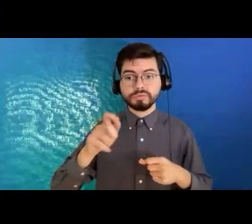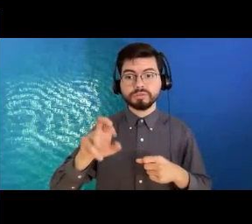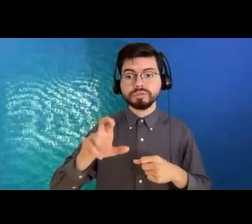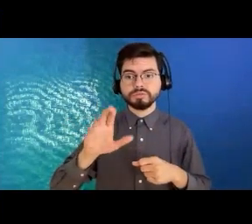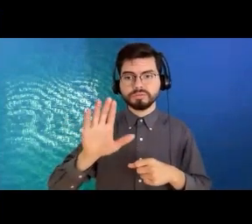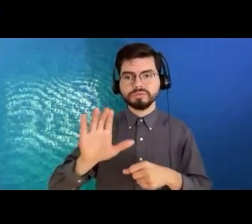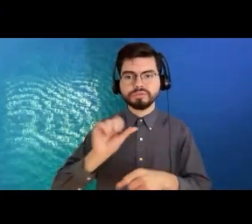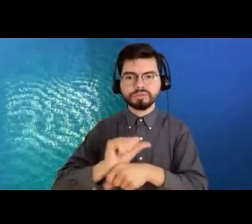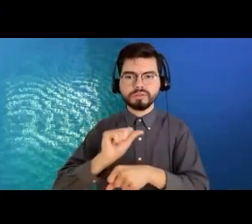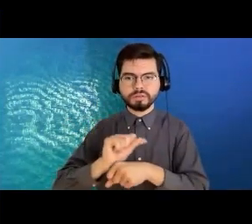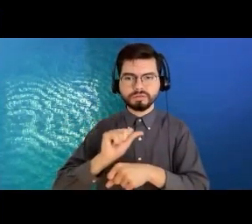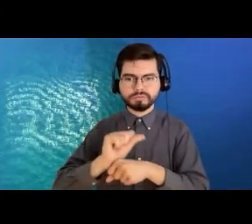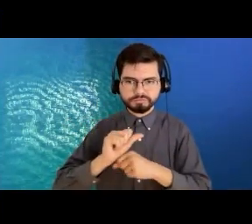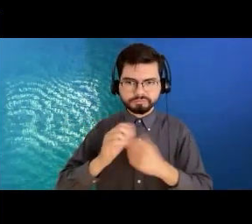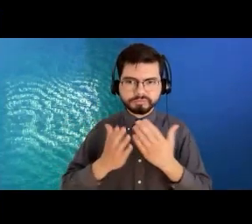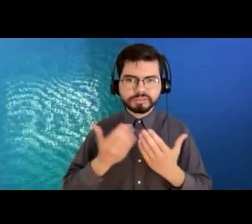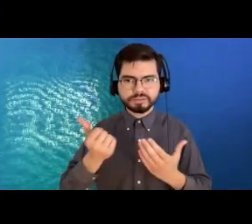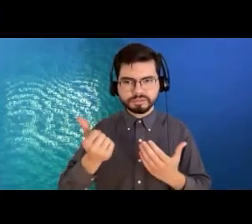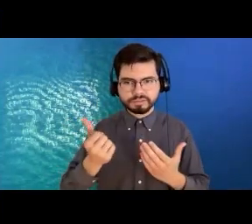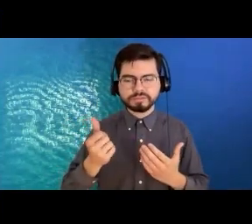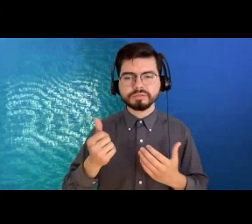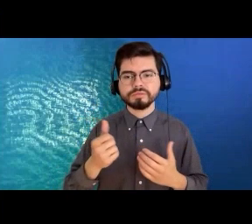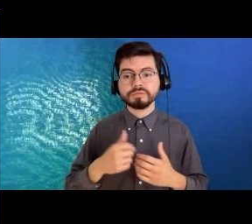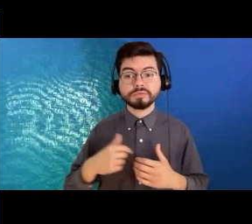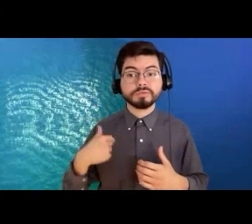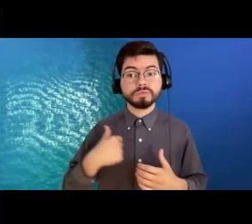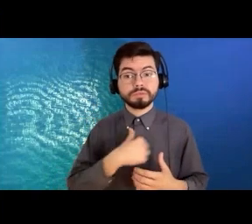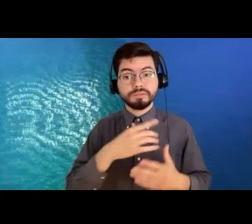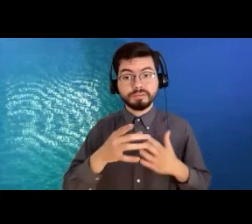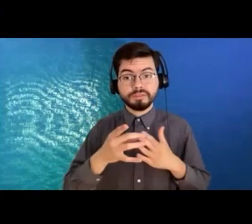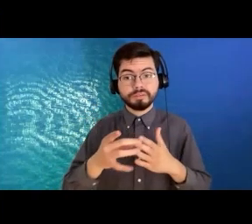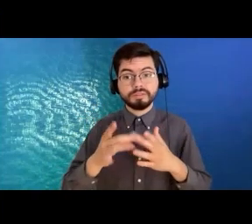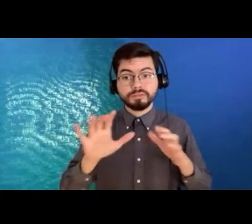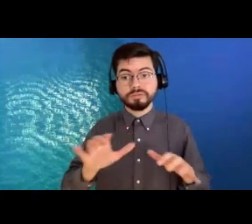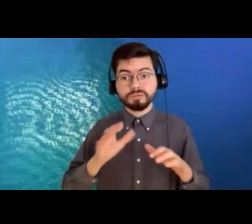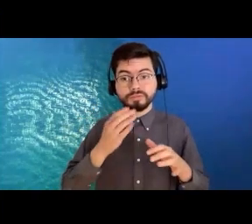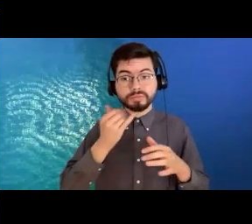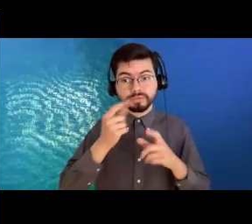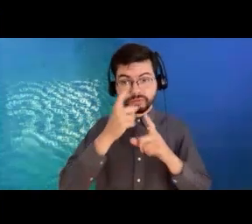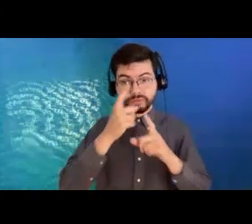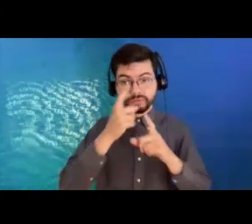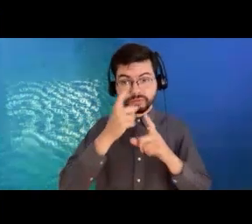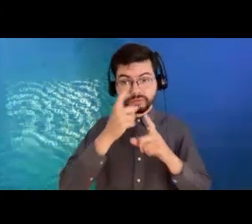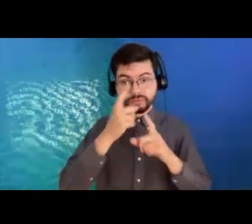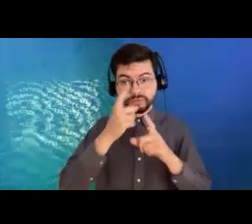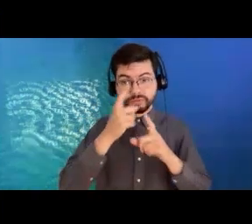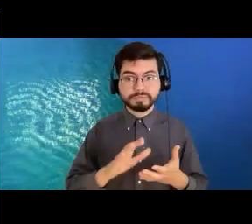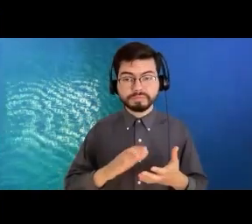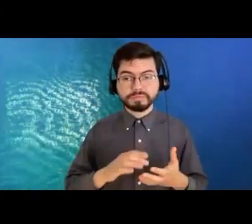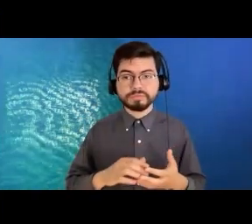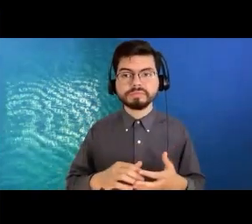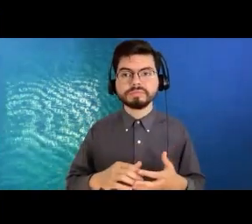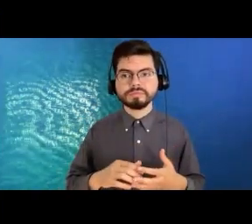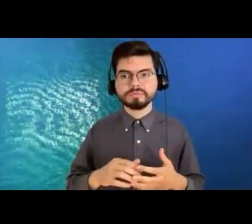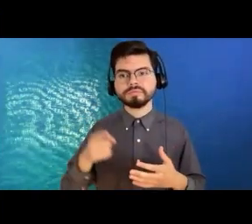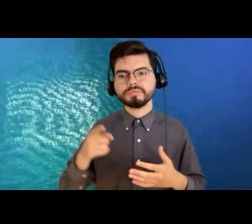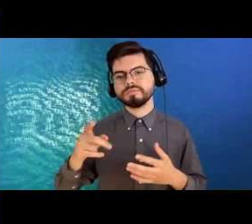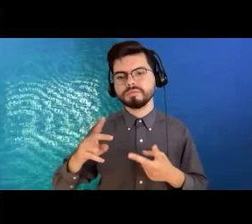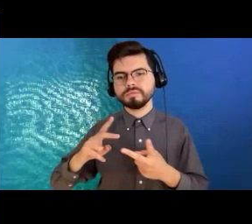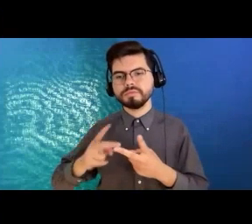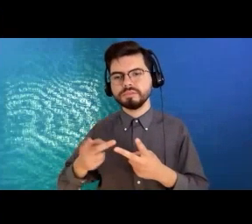their sources of frustration with we guides that we could do better so as to mitigate? I'm going to start with the second